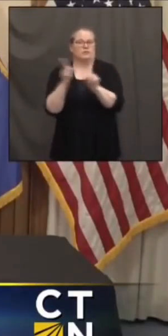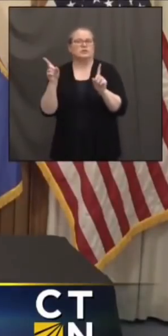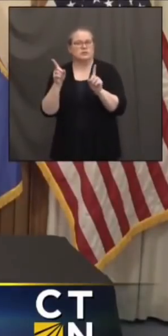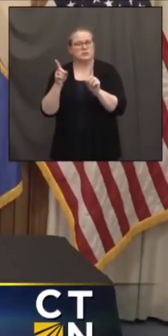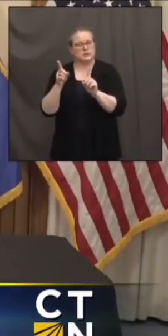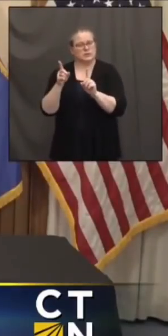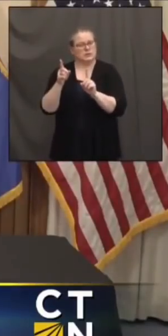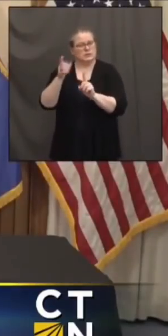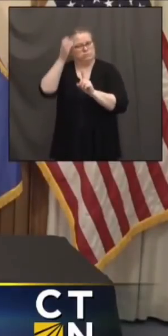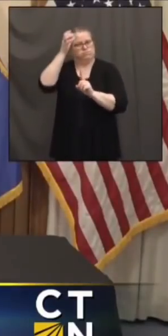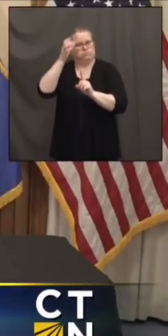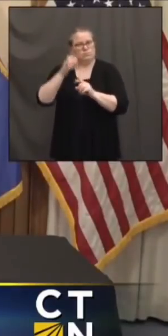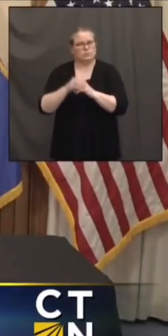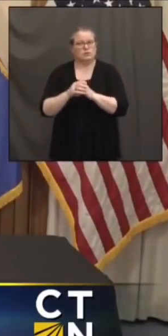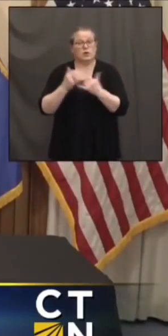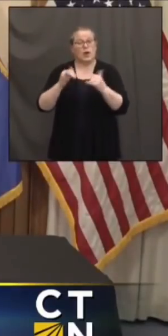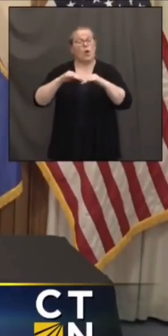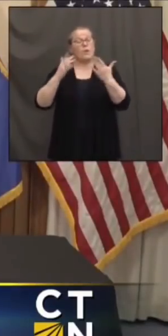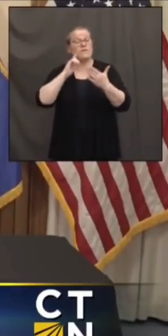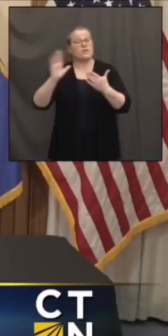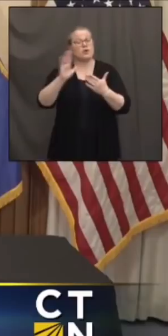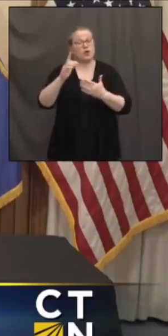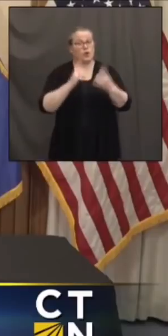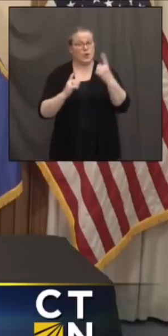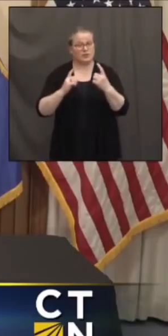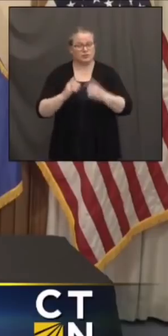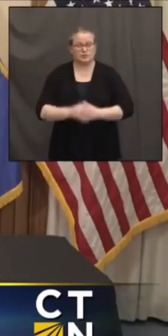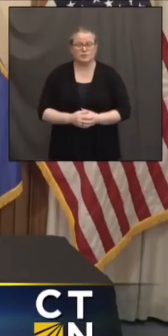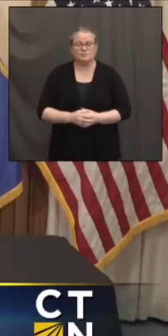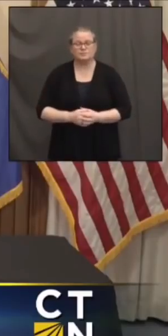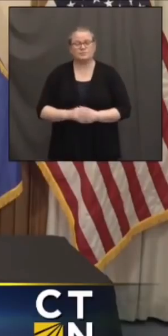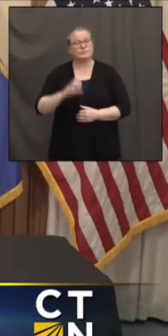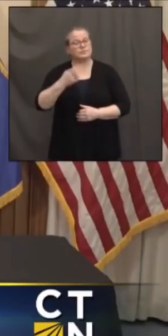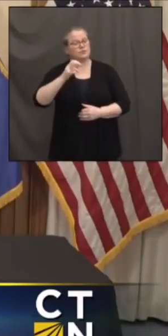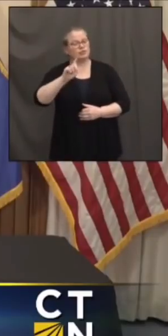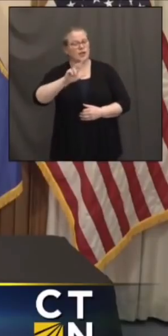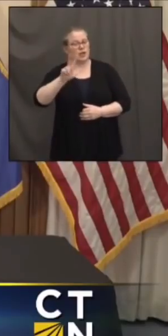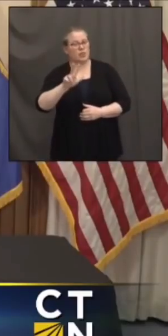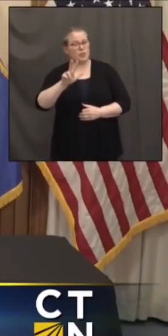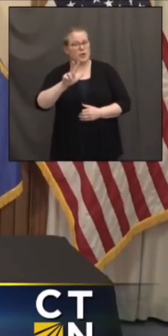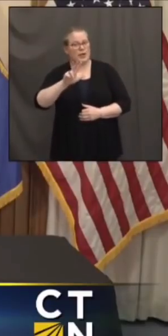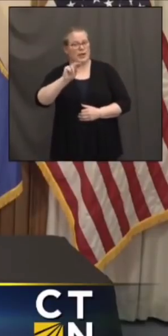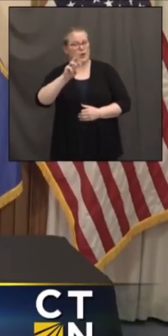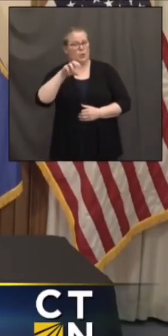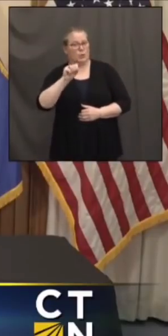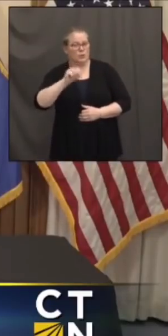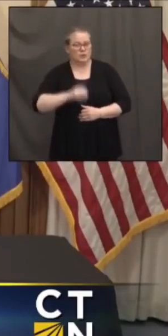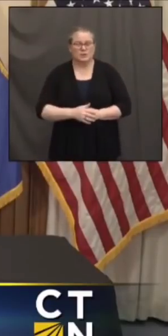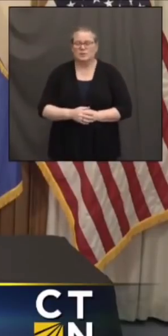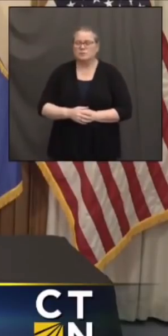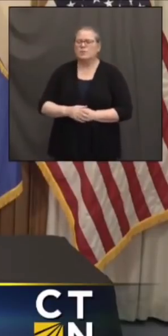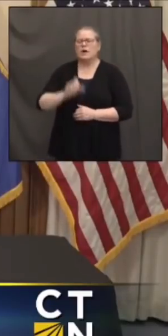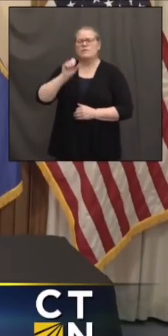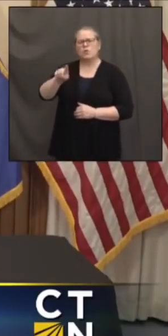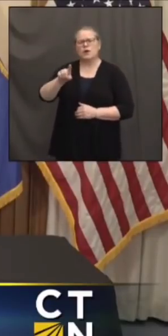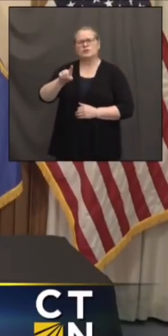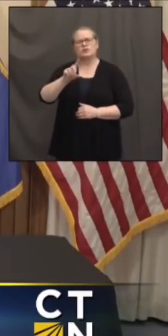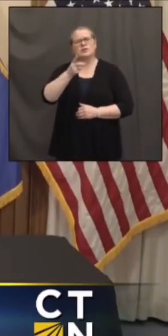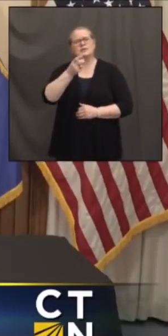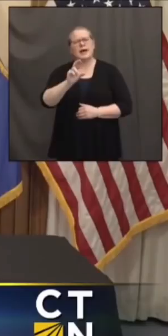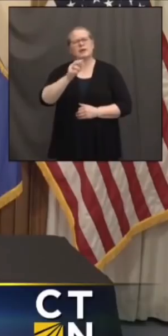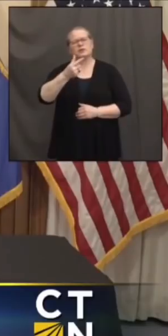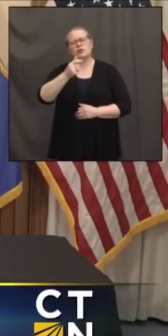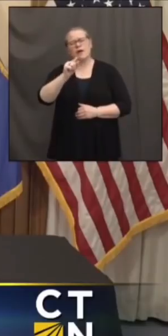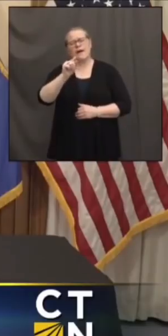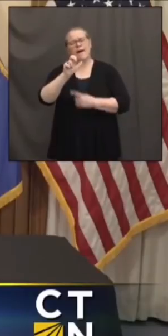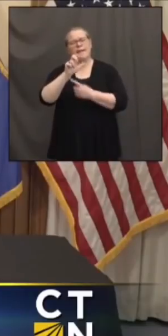News. Yes, a question for Dr. Gottlieb. How do you see the virus progressing in our state, especially